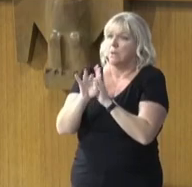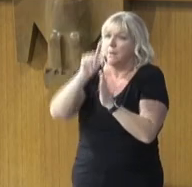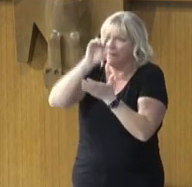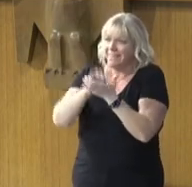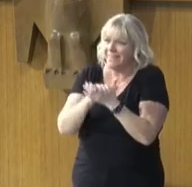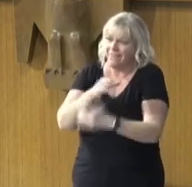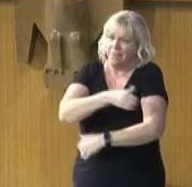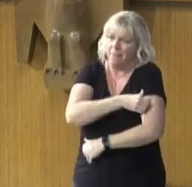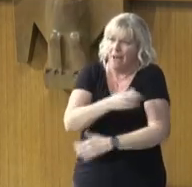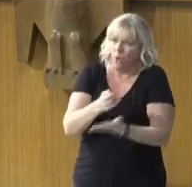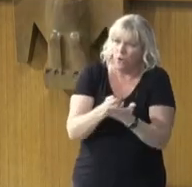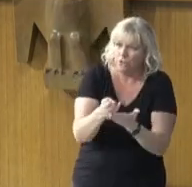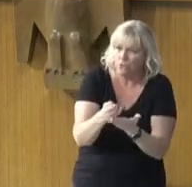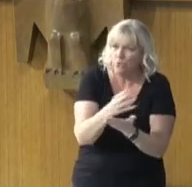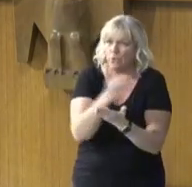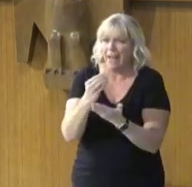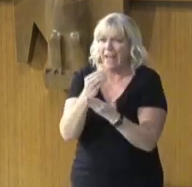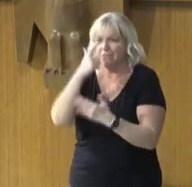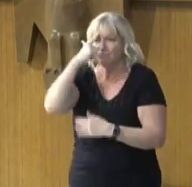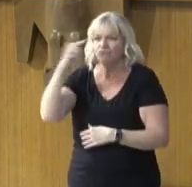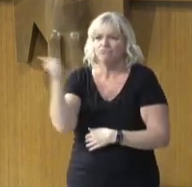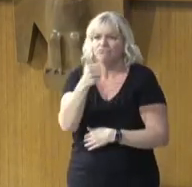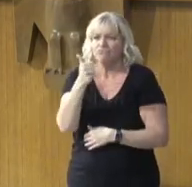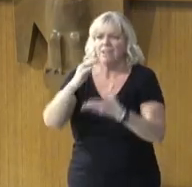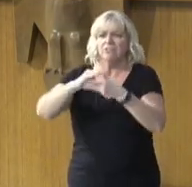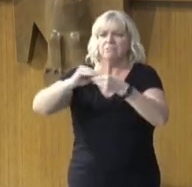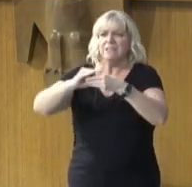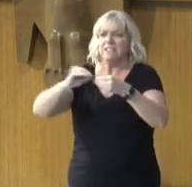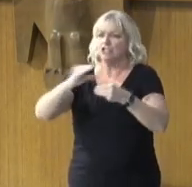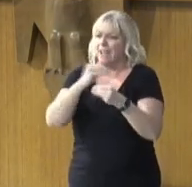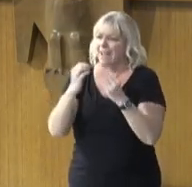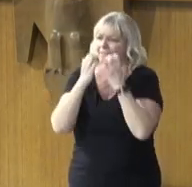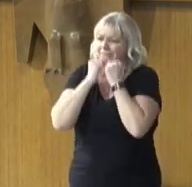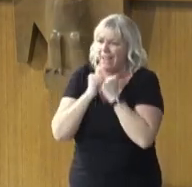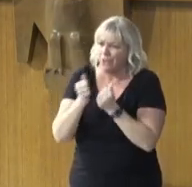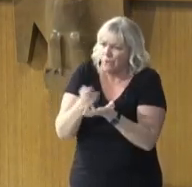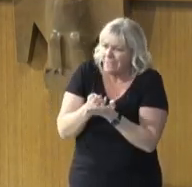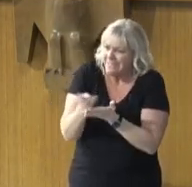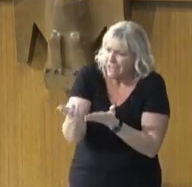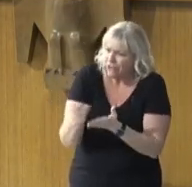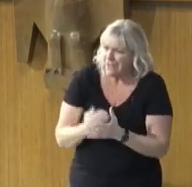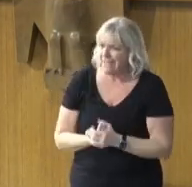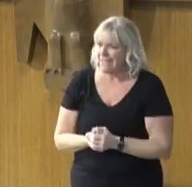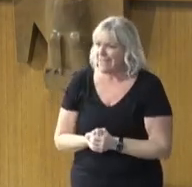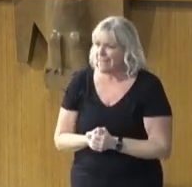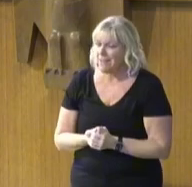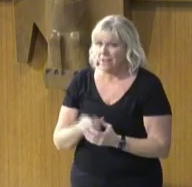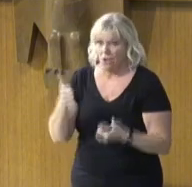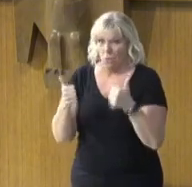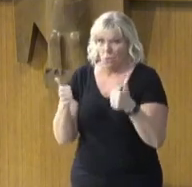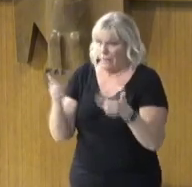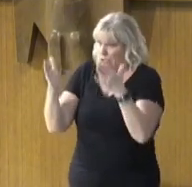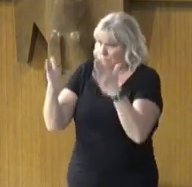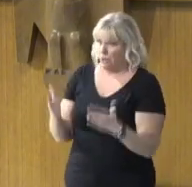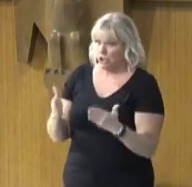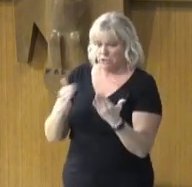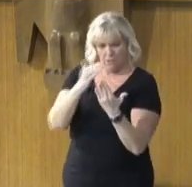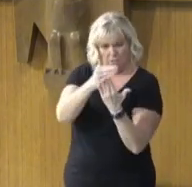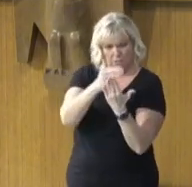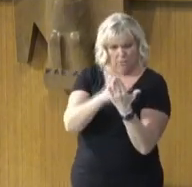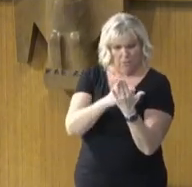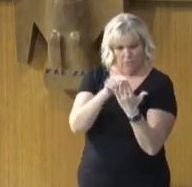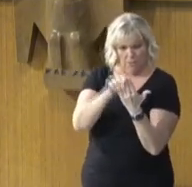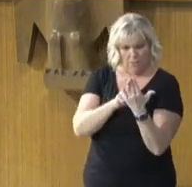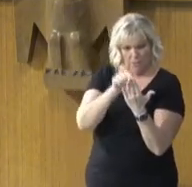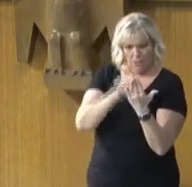and the freedom of speech and the value of integrity and honesty? Which candidates on the ballot will work to